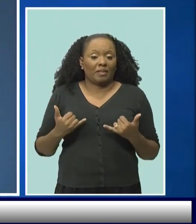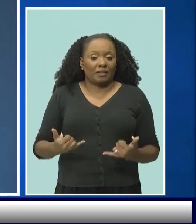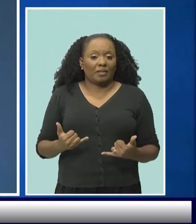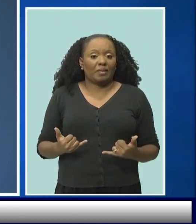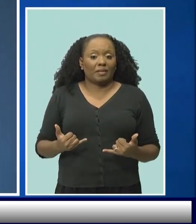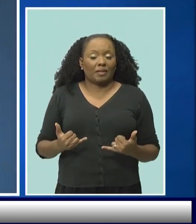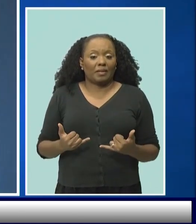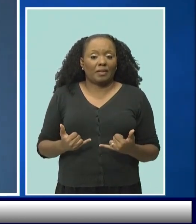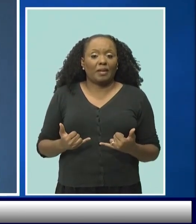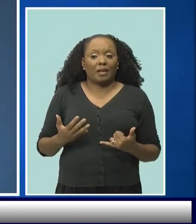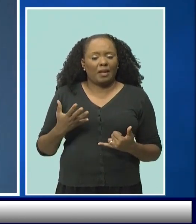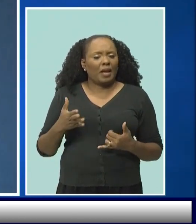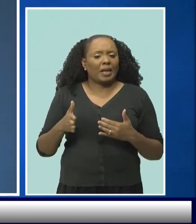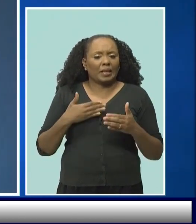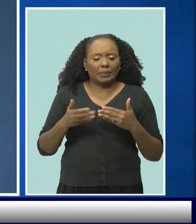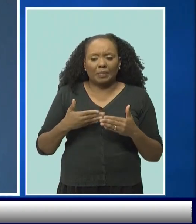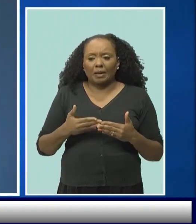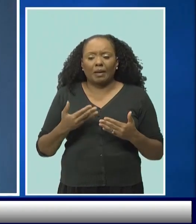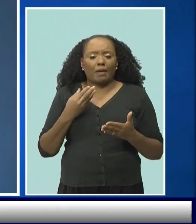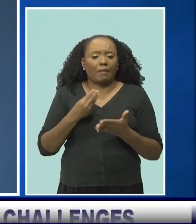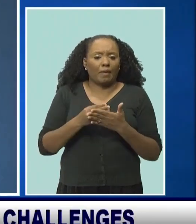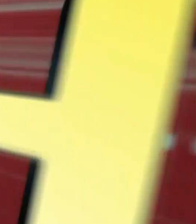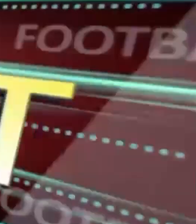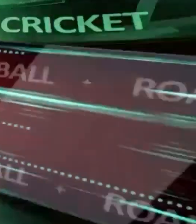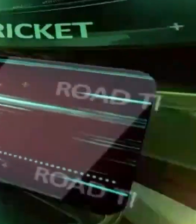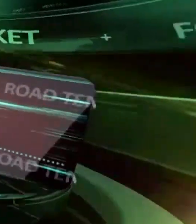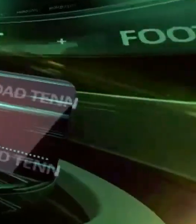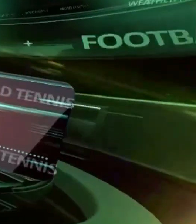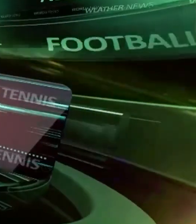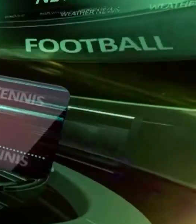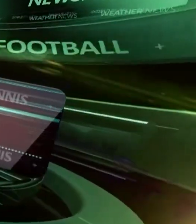given the impact that it's had financially in all of us.